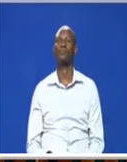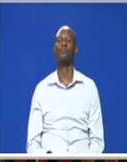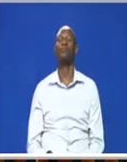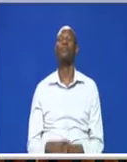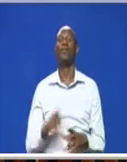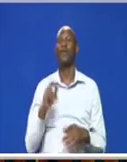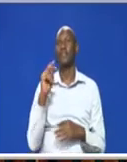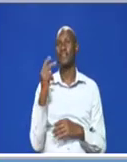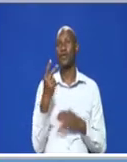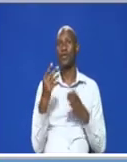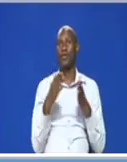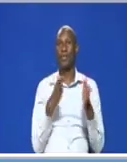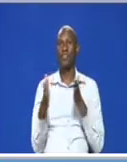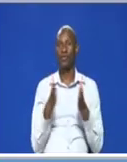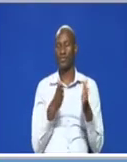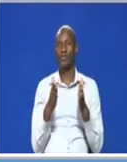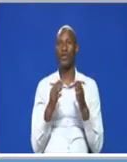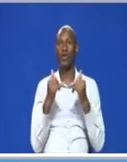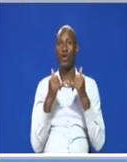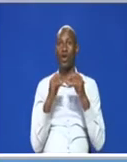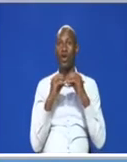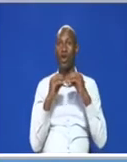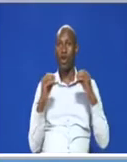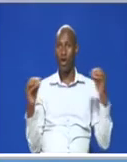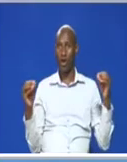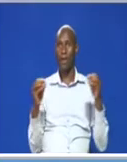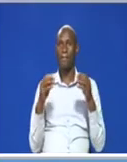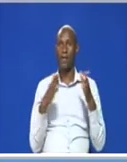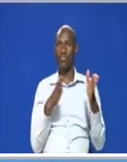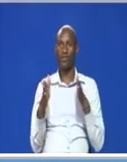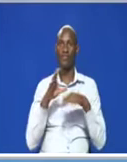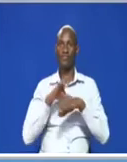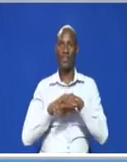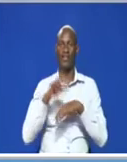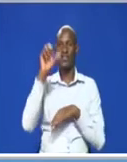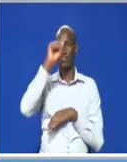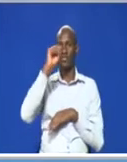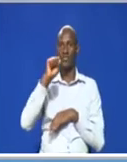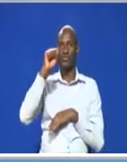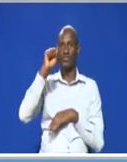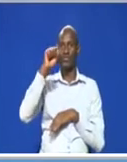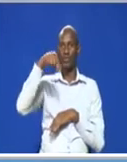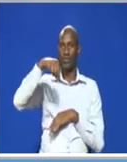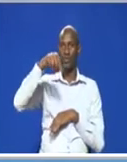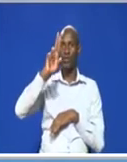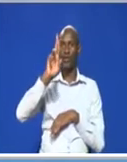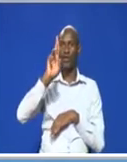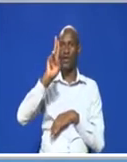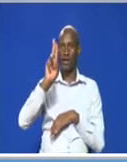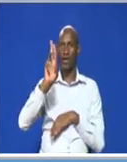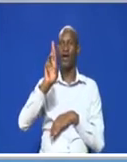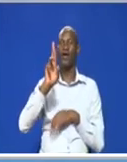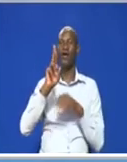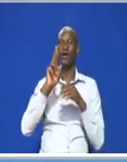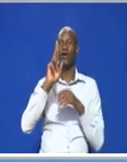Our second method, the long method of finding the square root, or the general method of finding the square